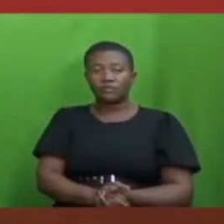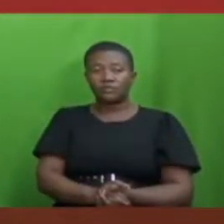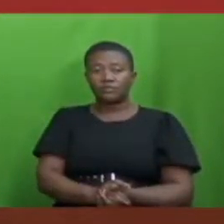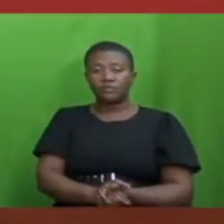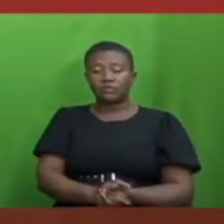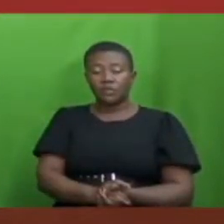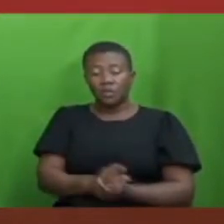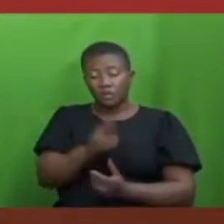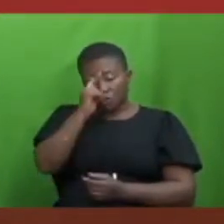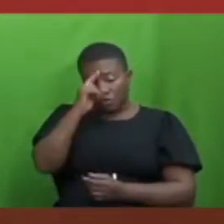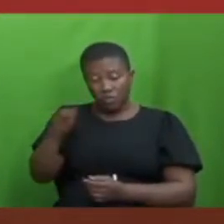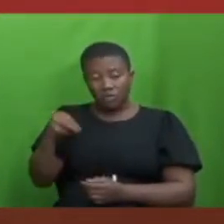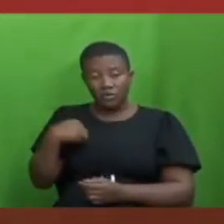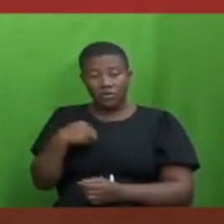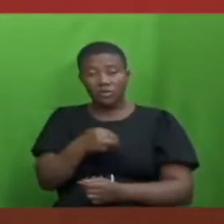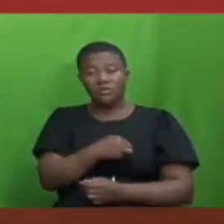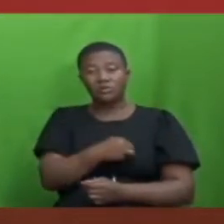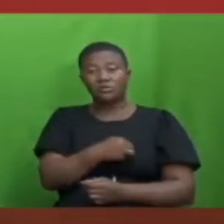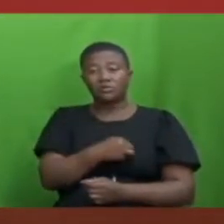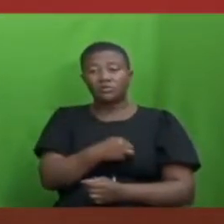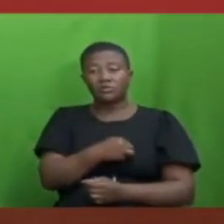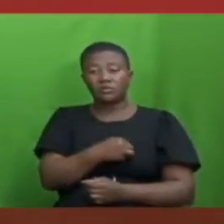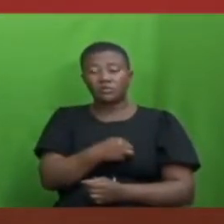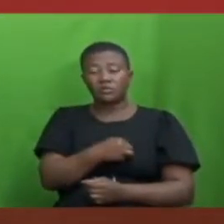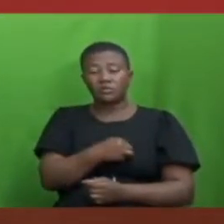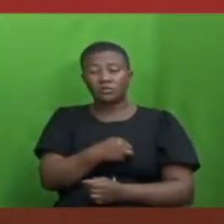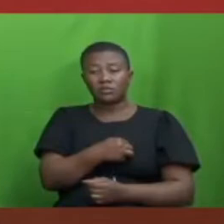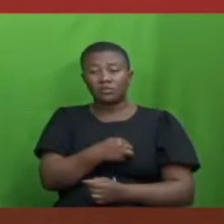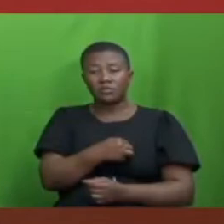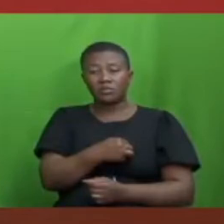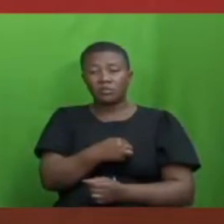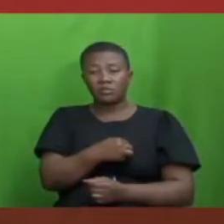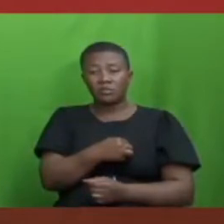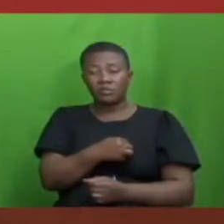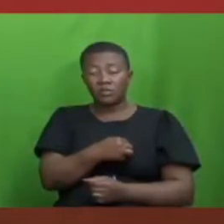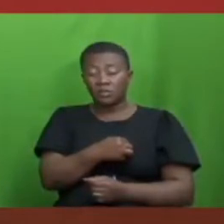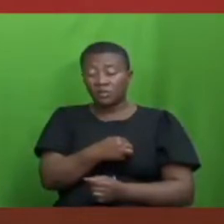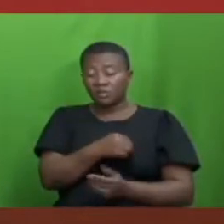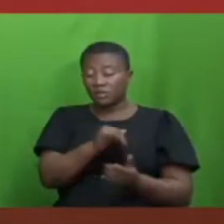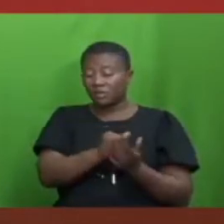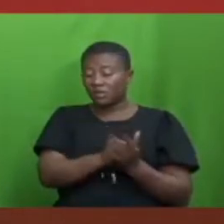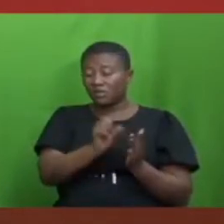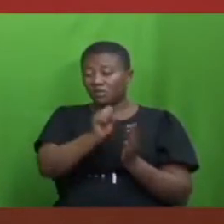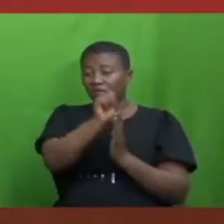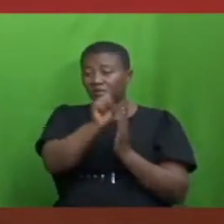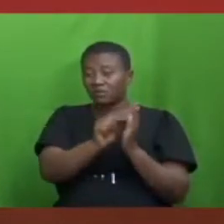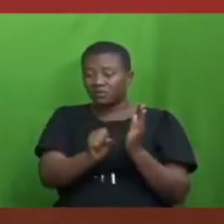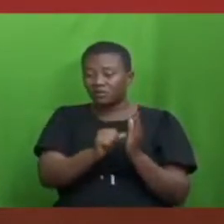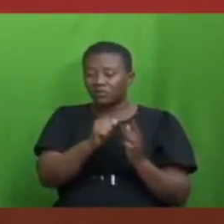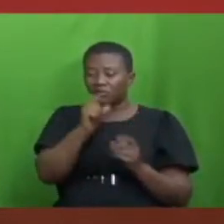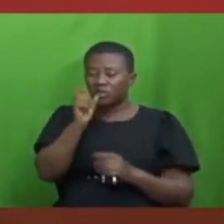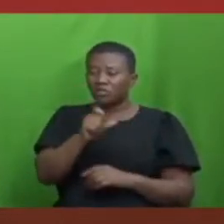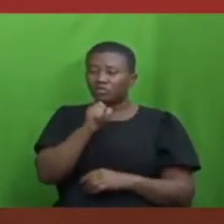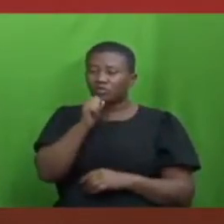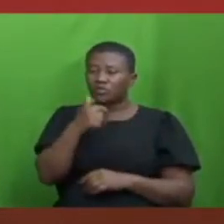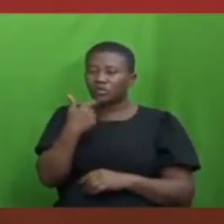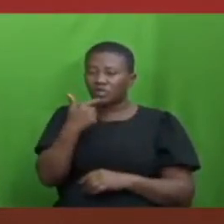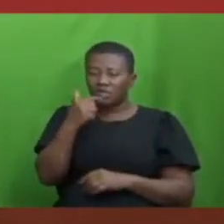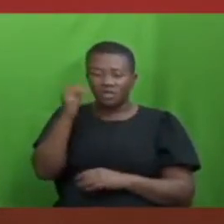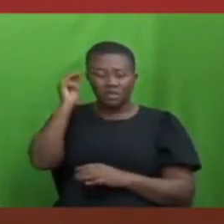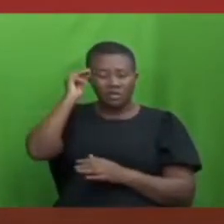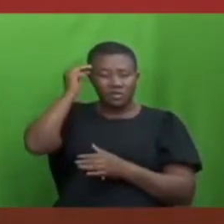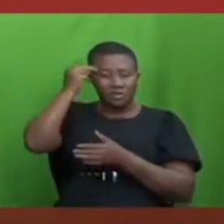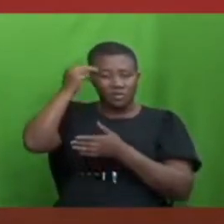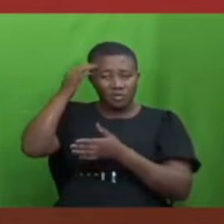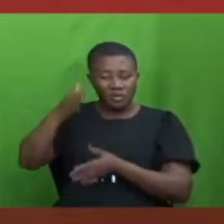Honorable members, the said section does not mandate the minister